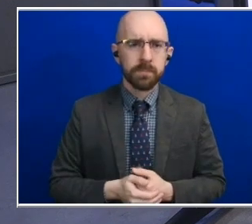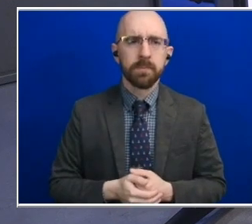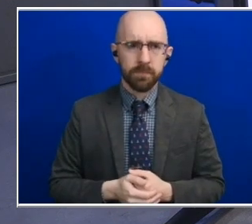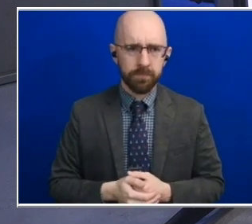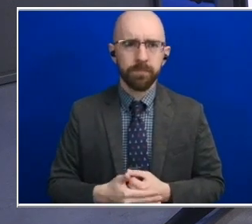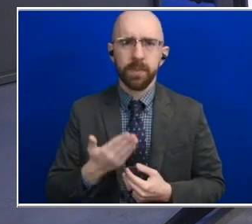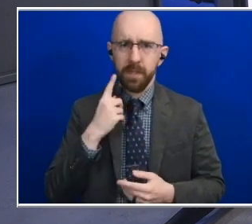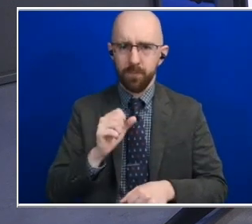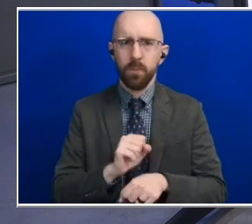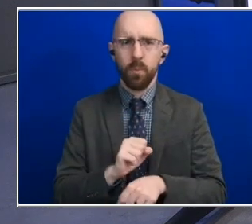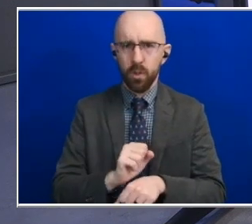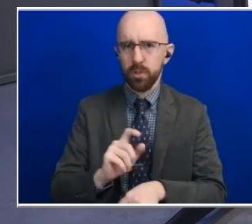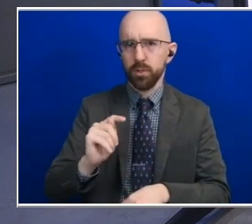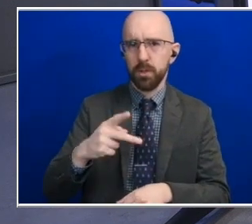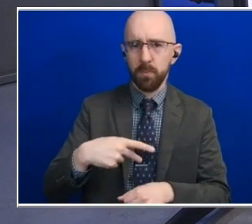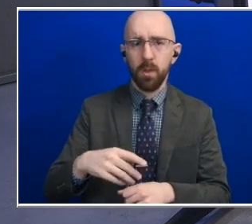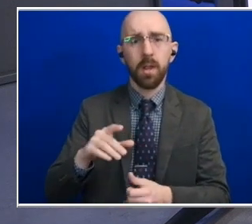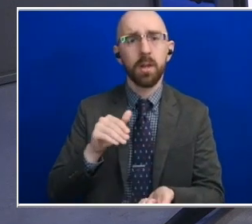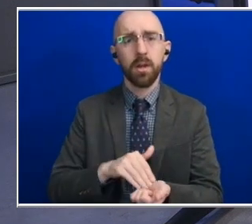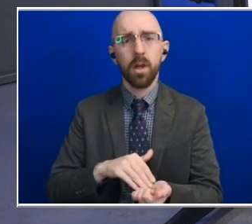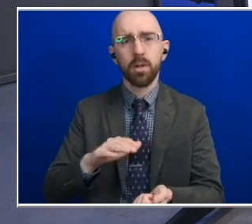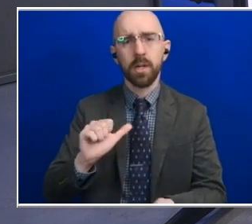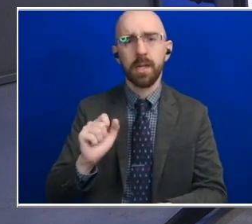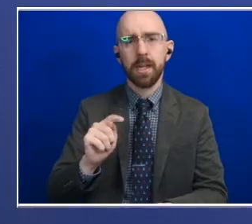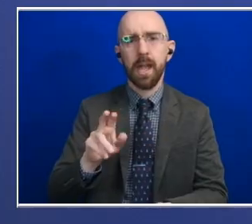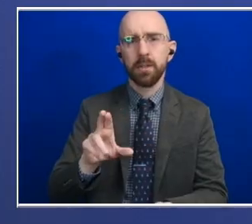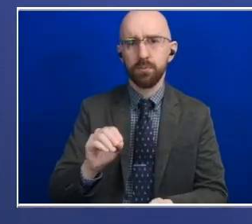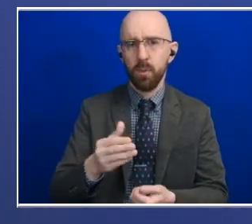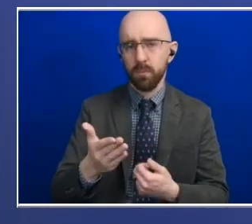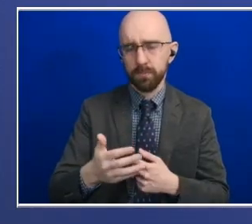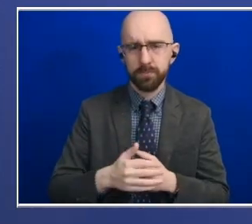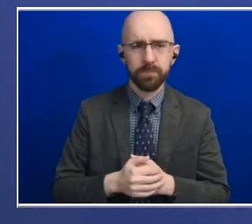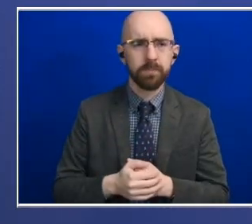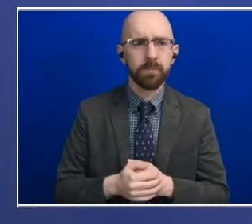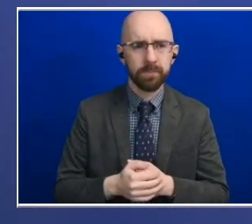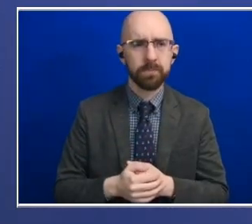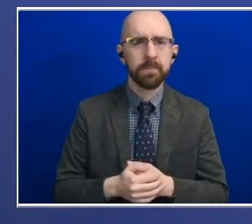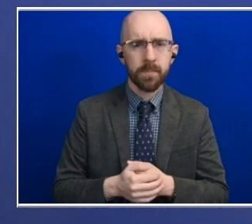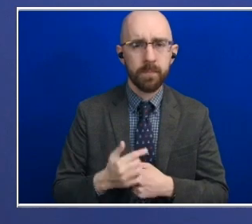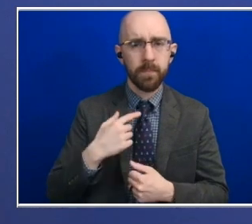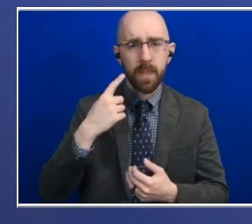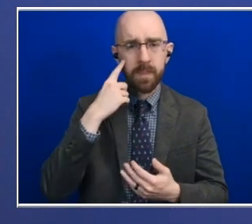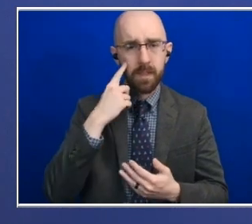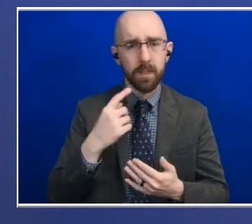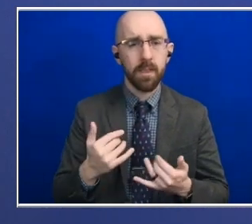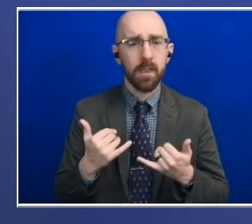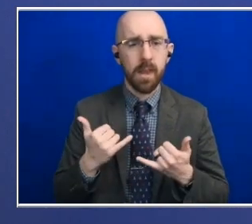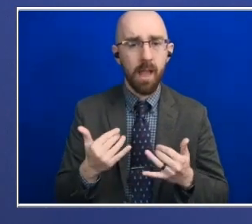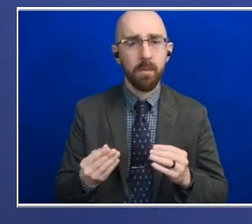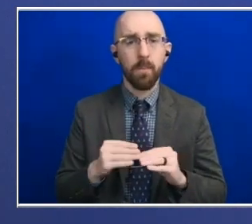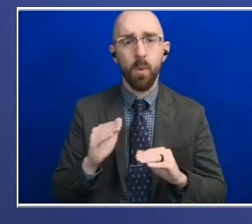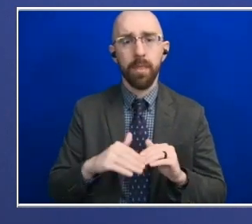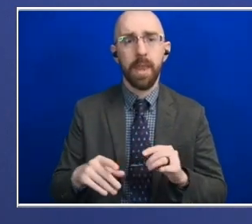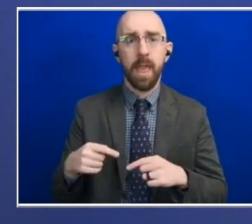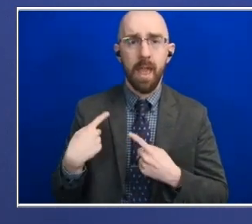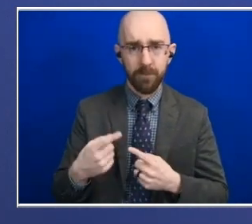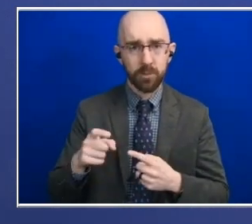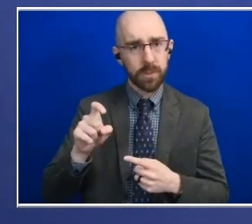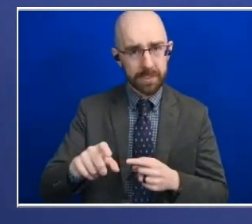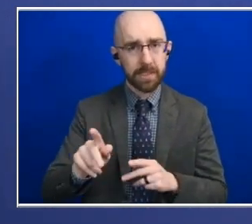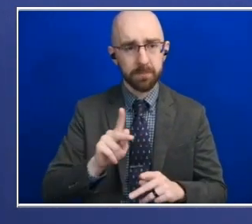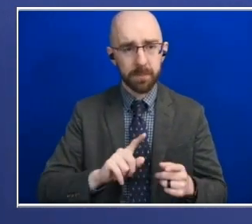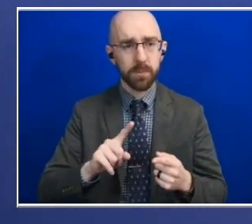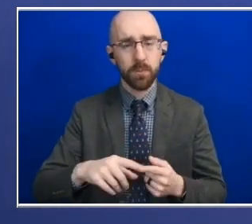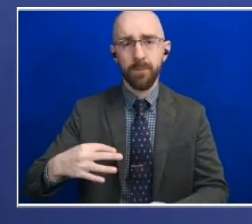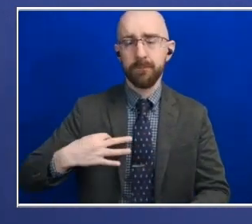does. Dr. Castro, final thoughts. Well, I think now more than ever, we need people to volunteer for